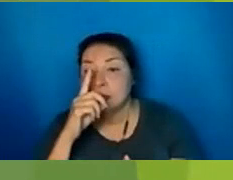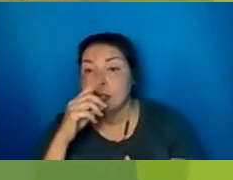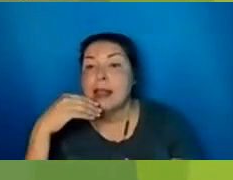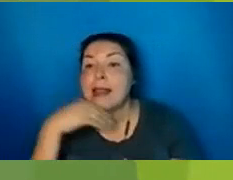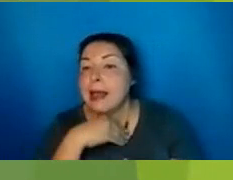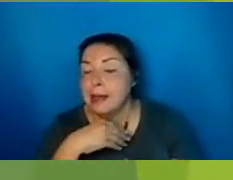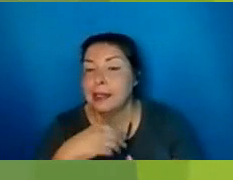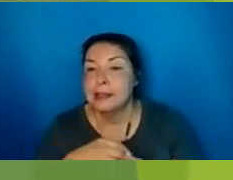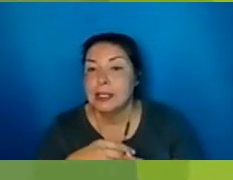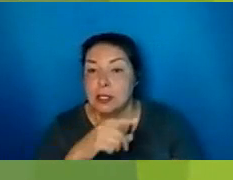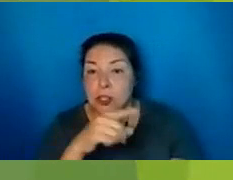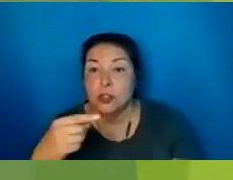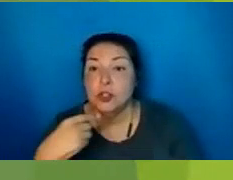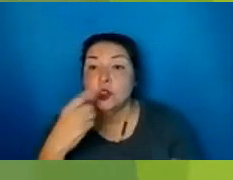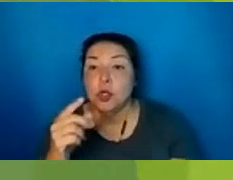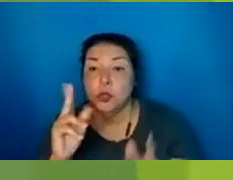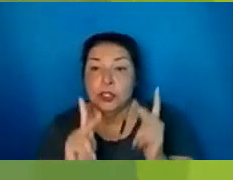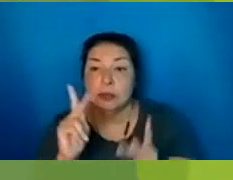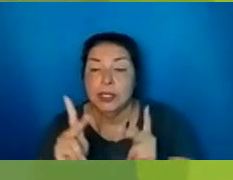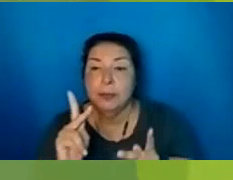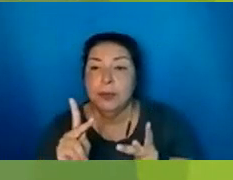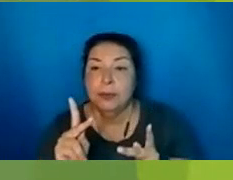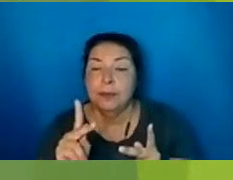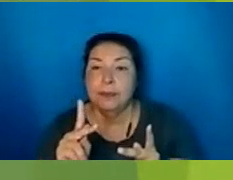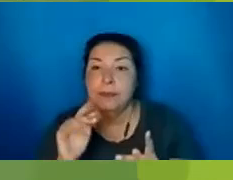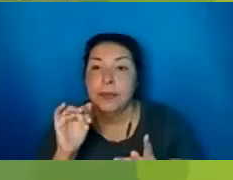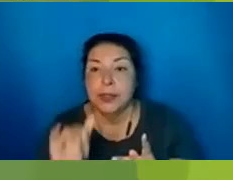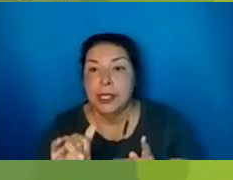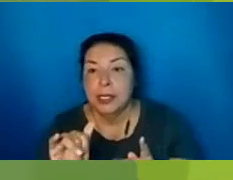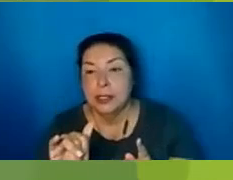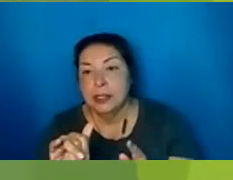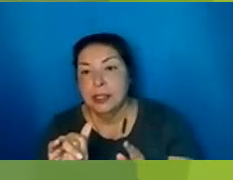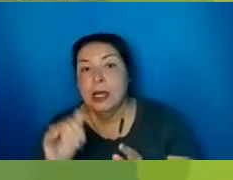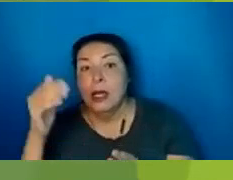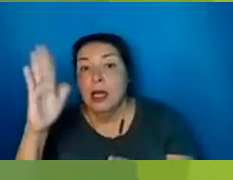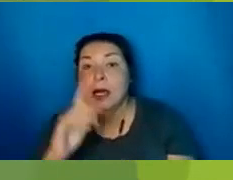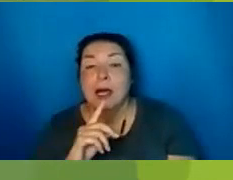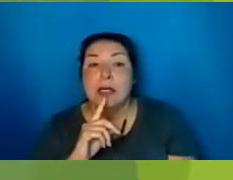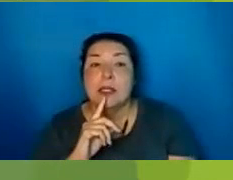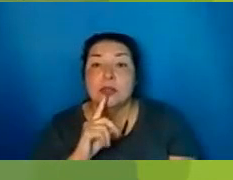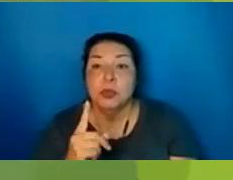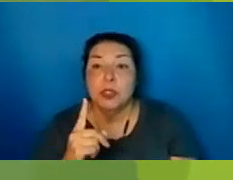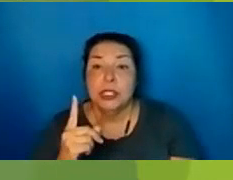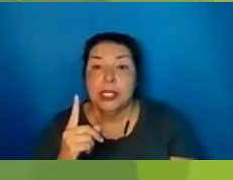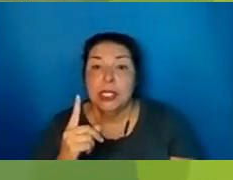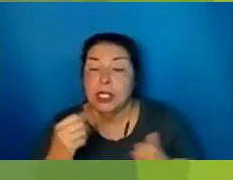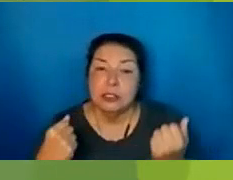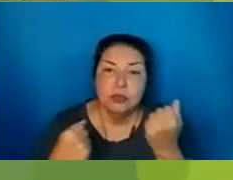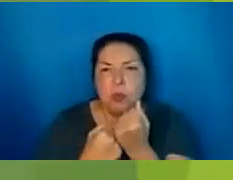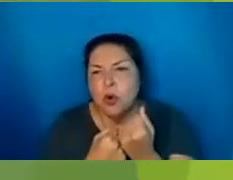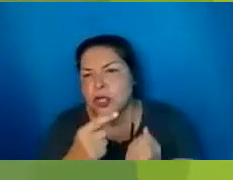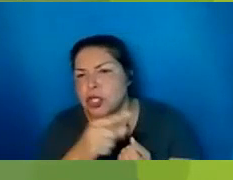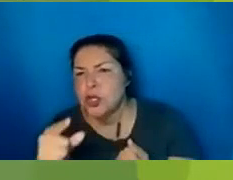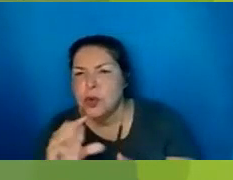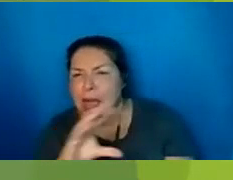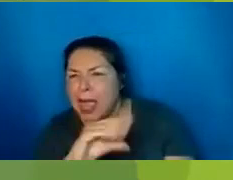lies, you have told these people that, you know, God is really for you and it's going to be all